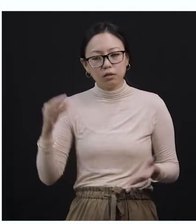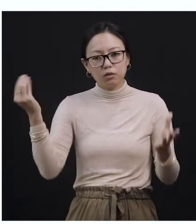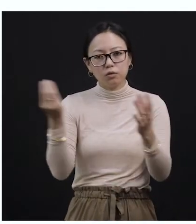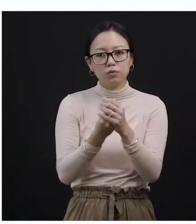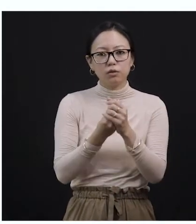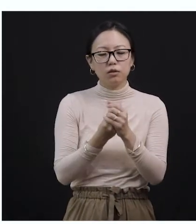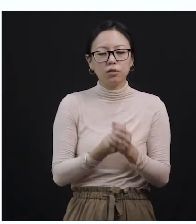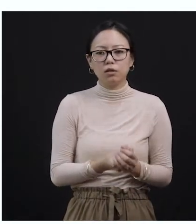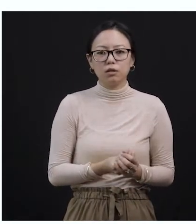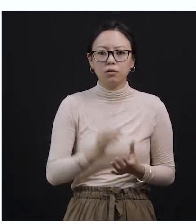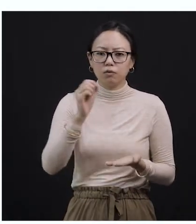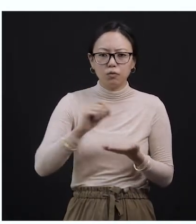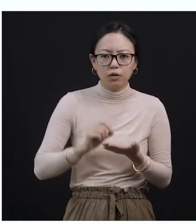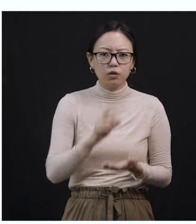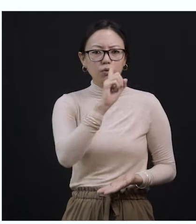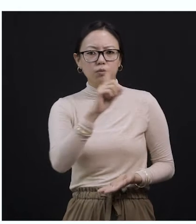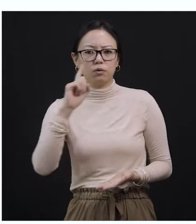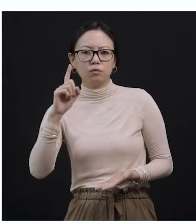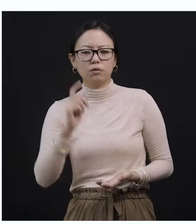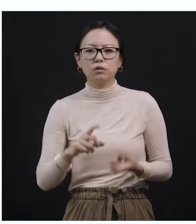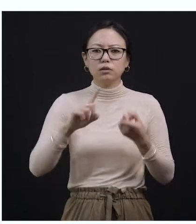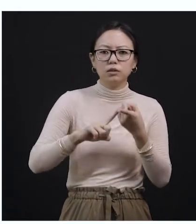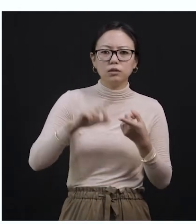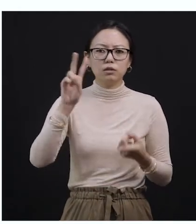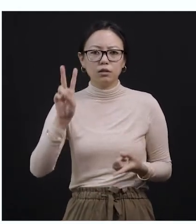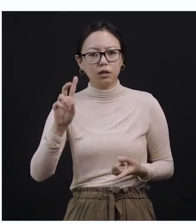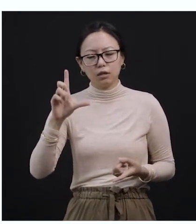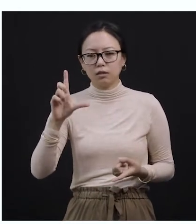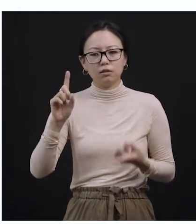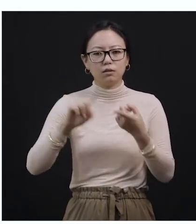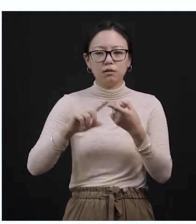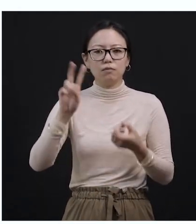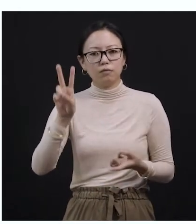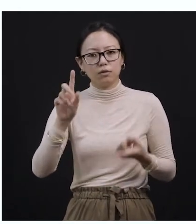1 and 1, we get 11.